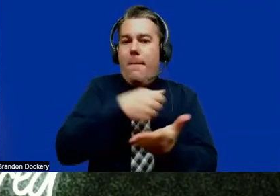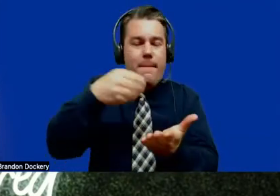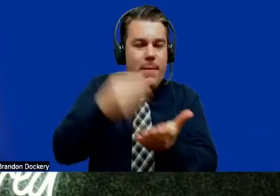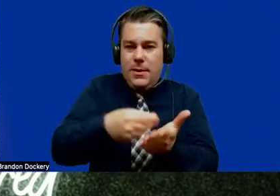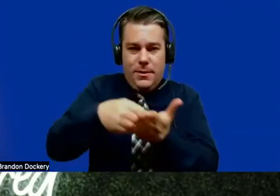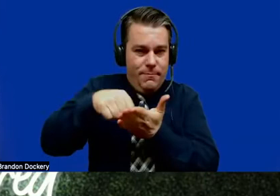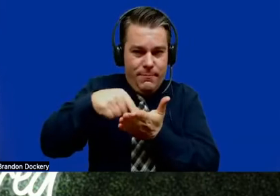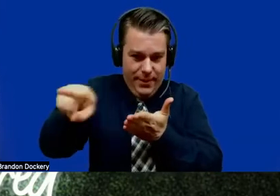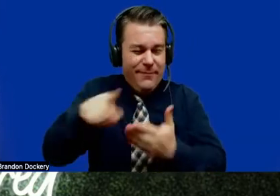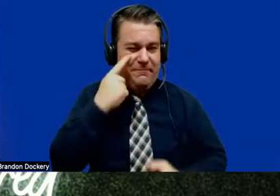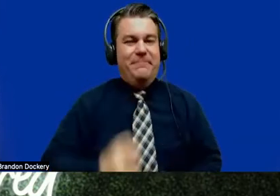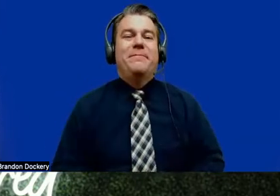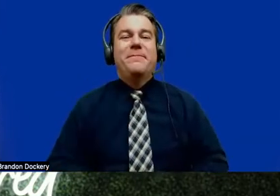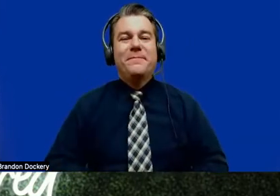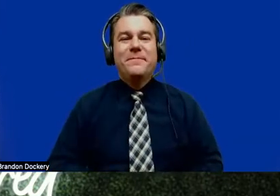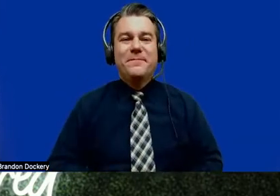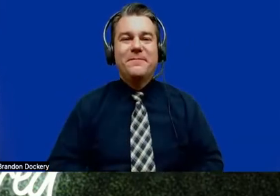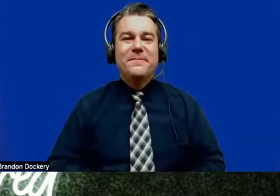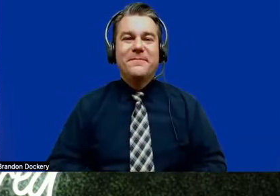we go.